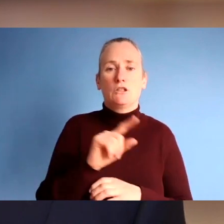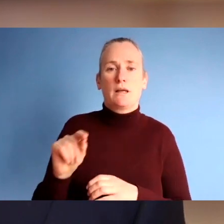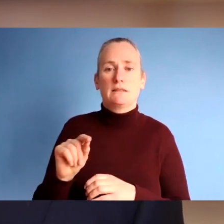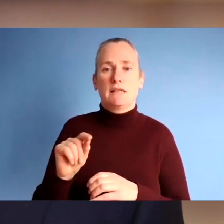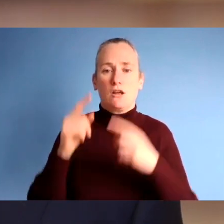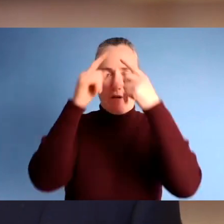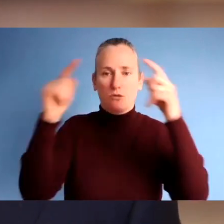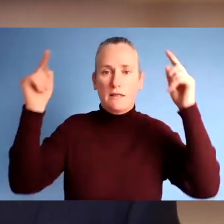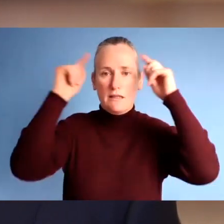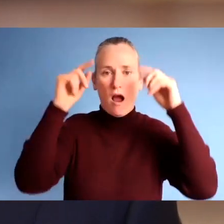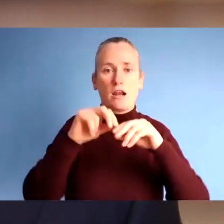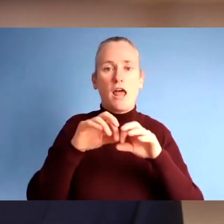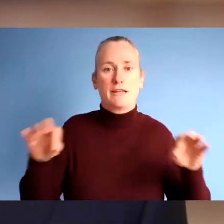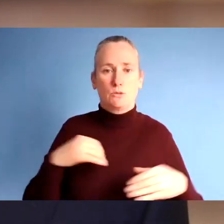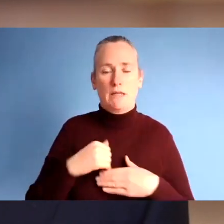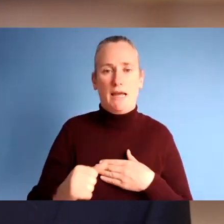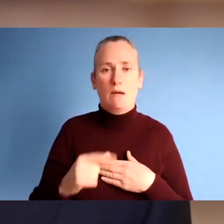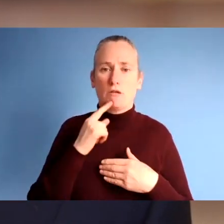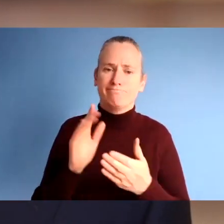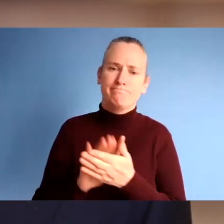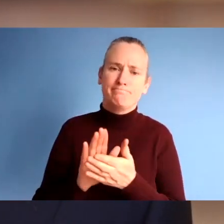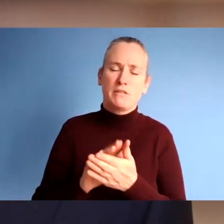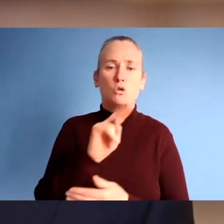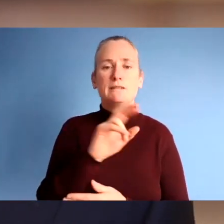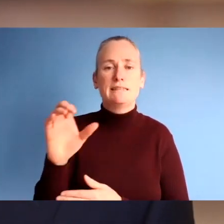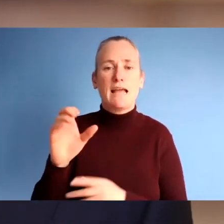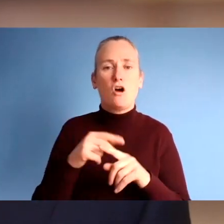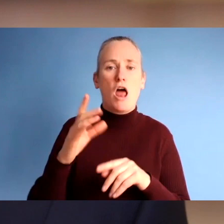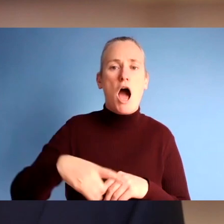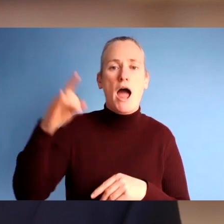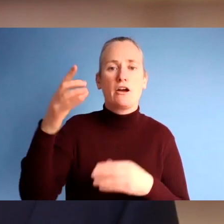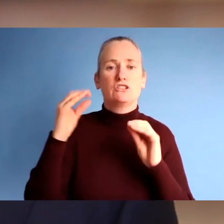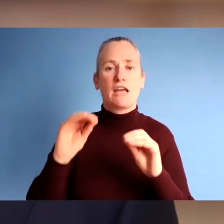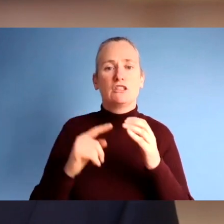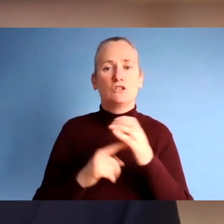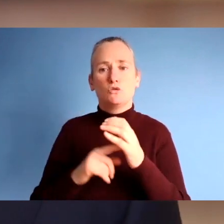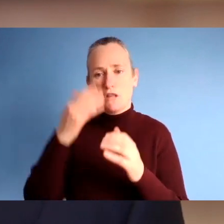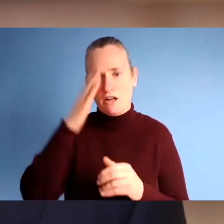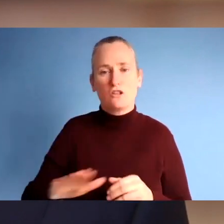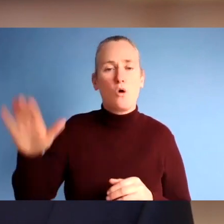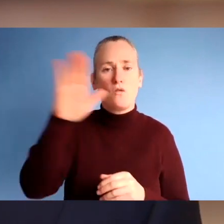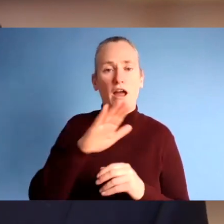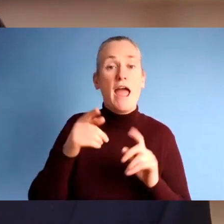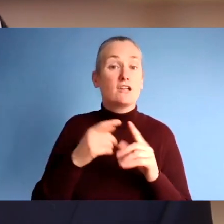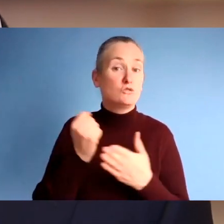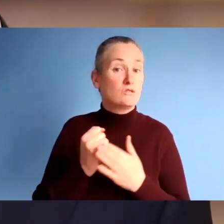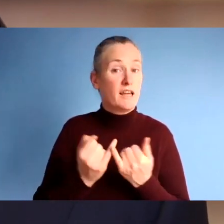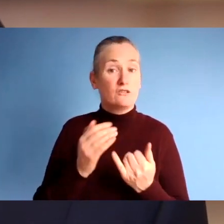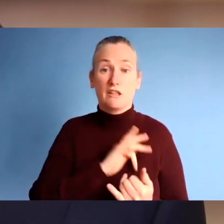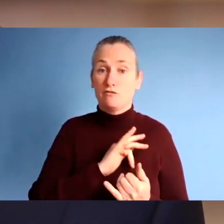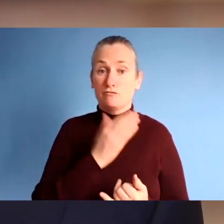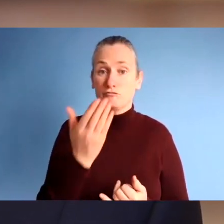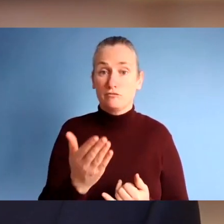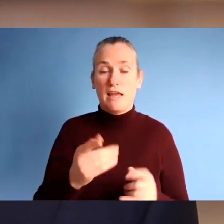is testament to UCC and to all of the higher education institutions up and down the country, and to students such as yourselves, that